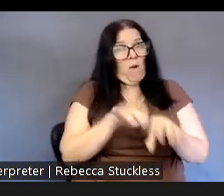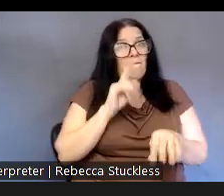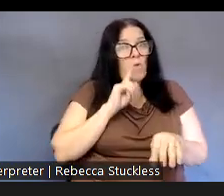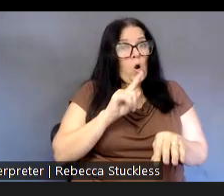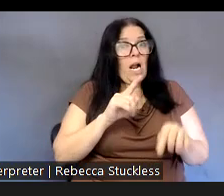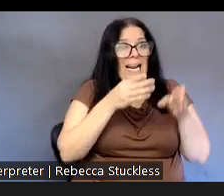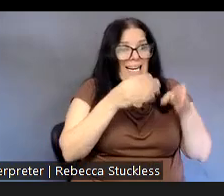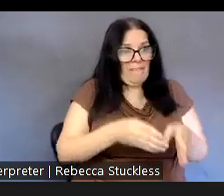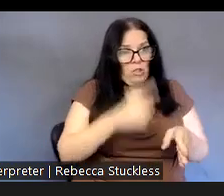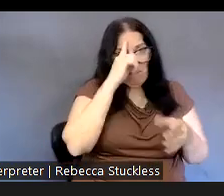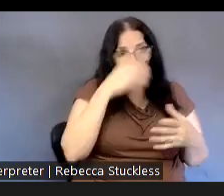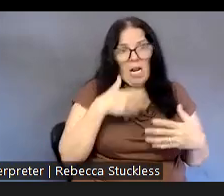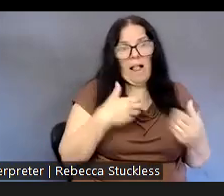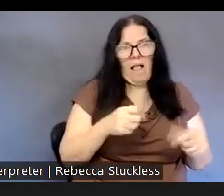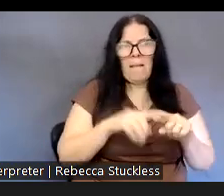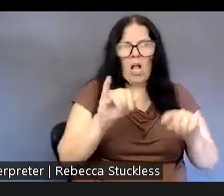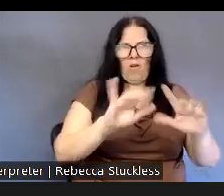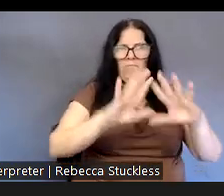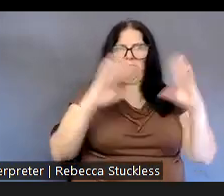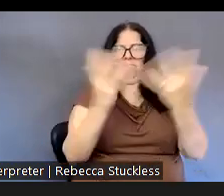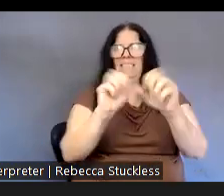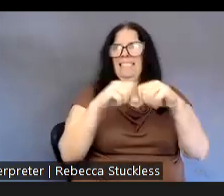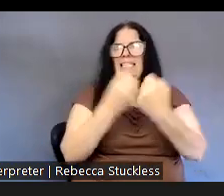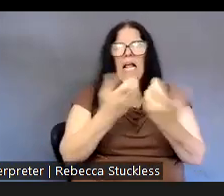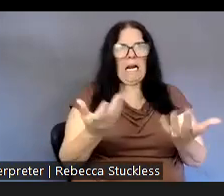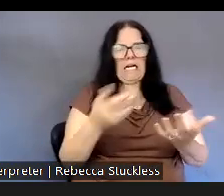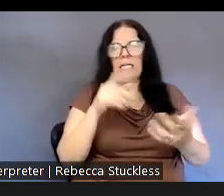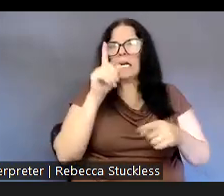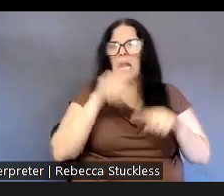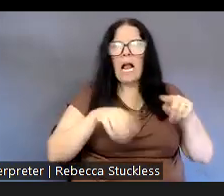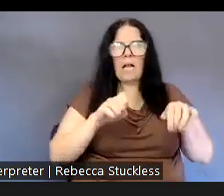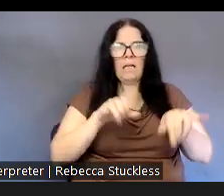the well-being of society as a whole.